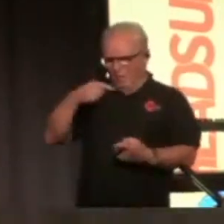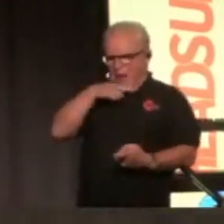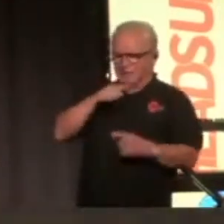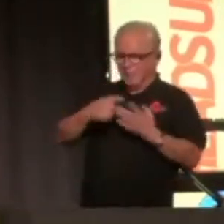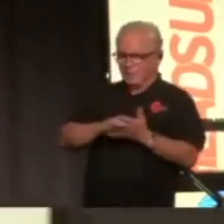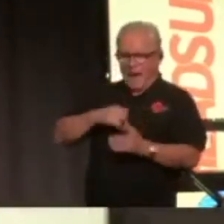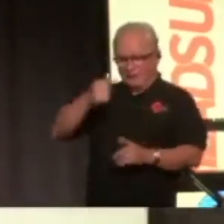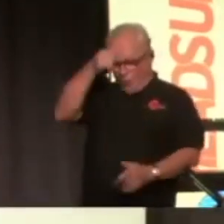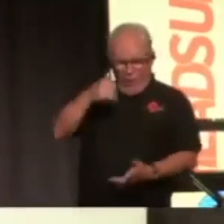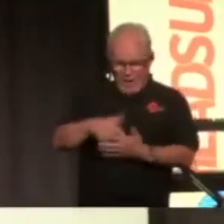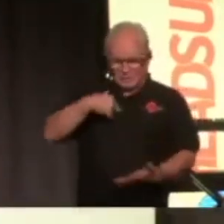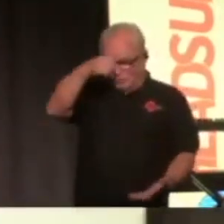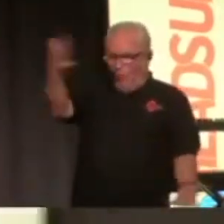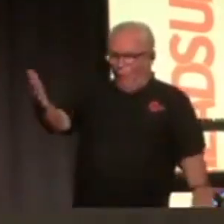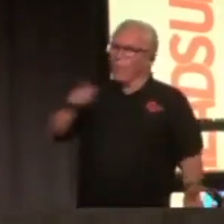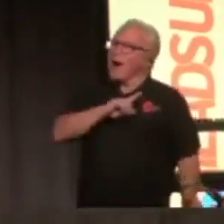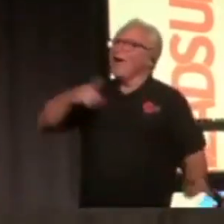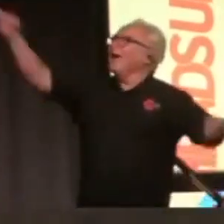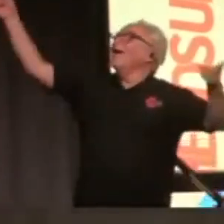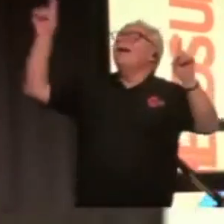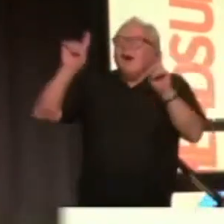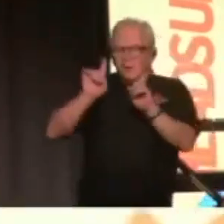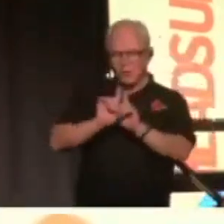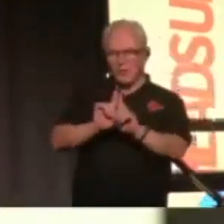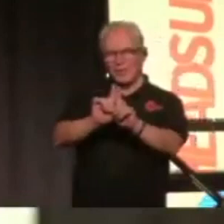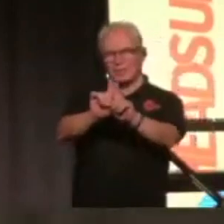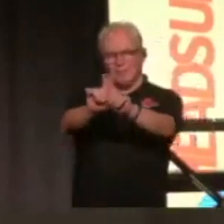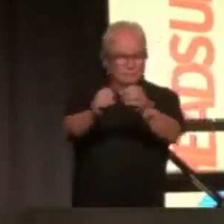I know. Because I've been with him, I've read that thing back